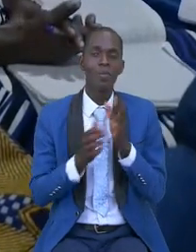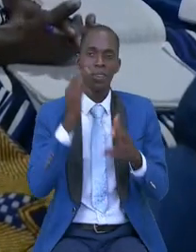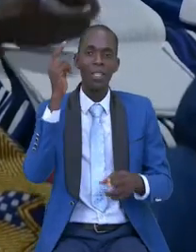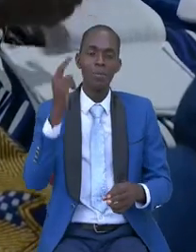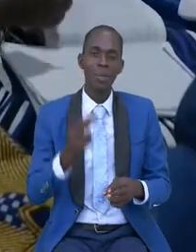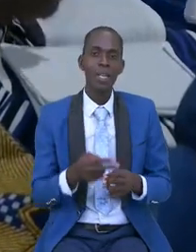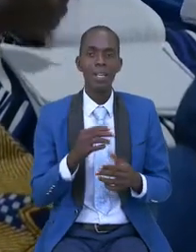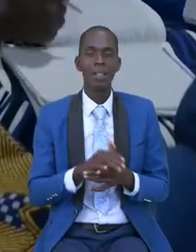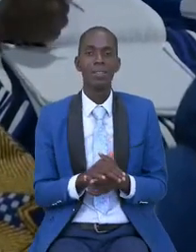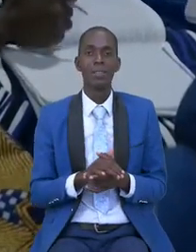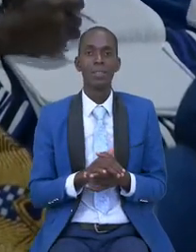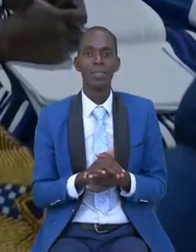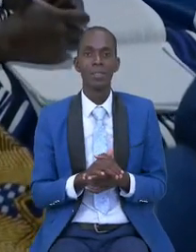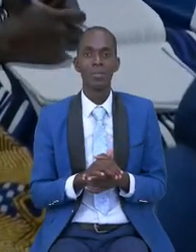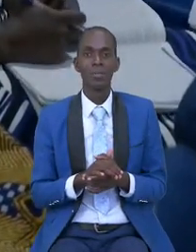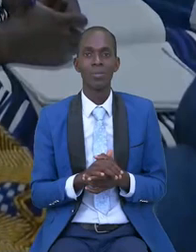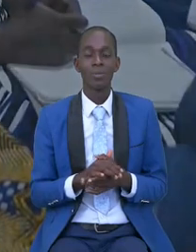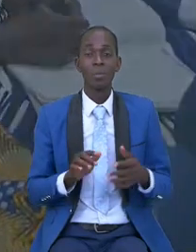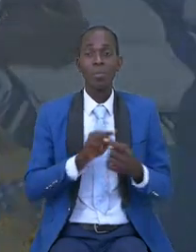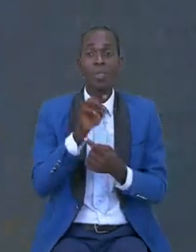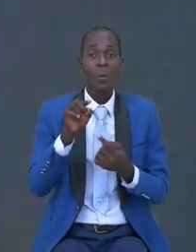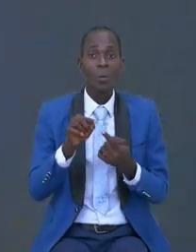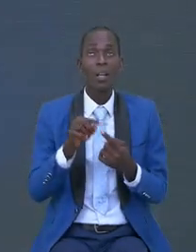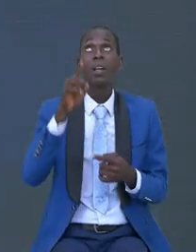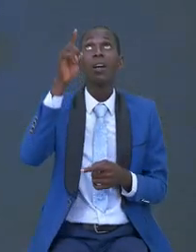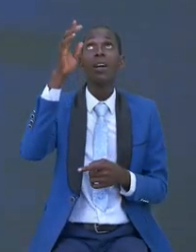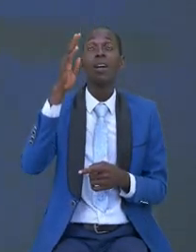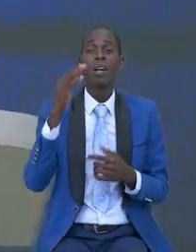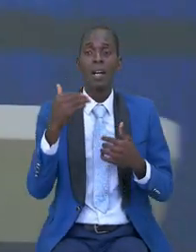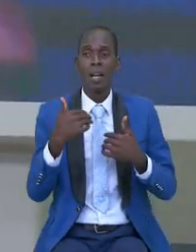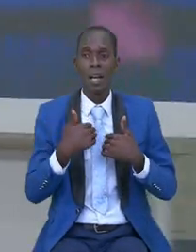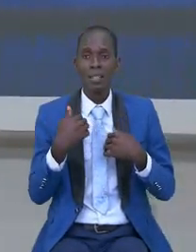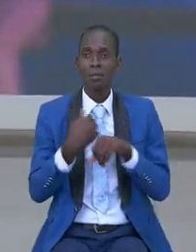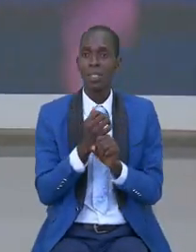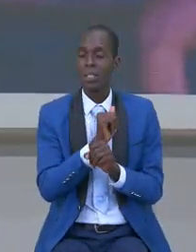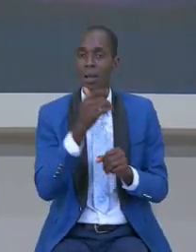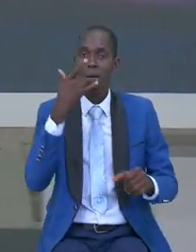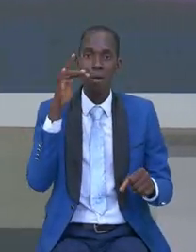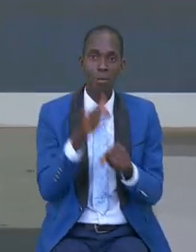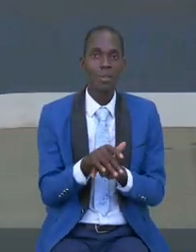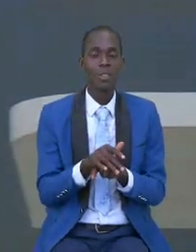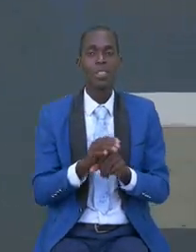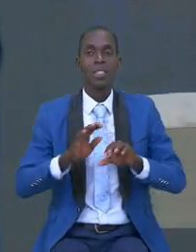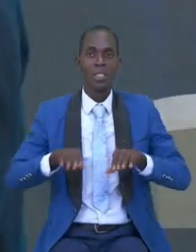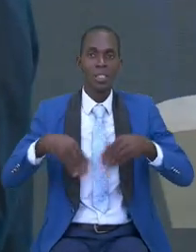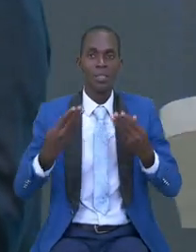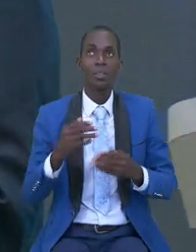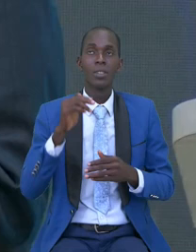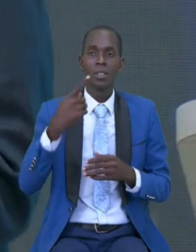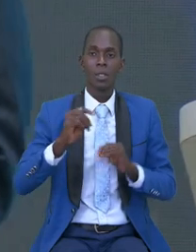you. When God has made a promise, giving a